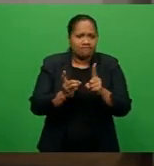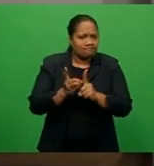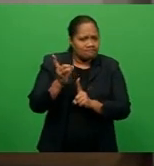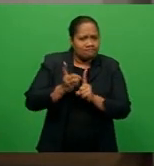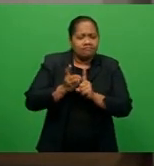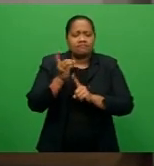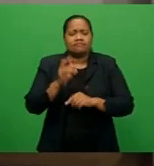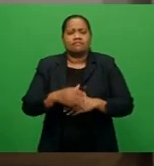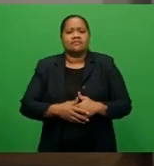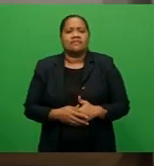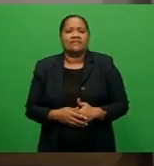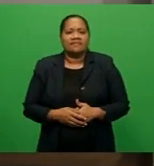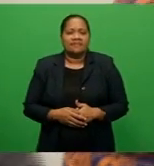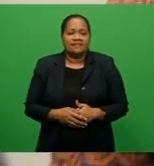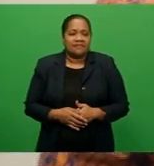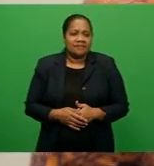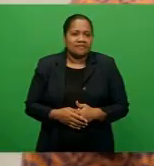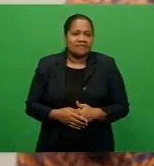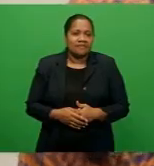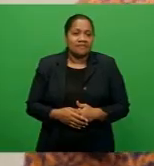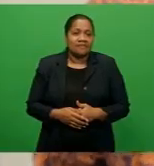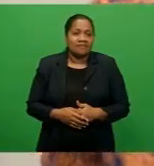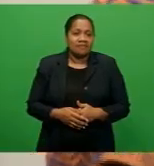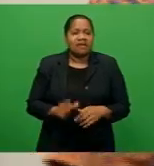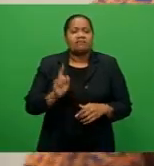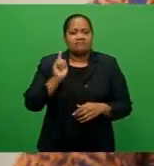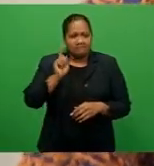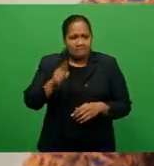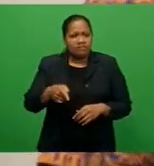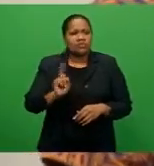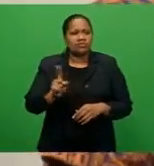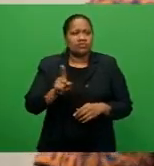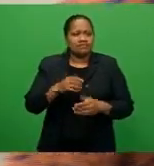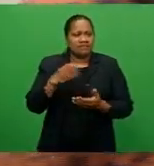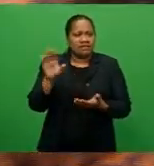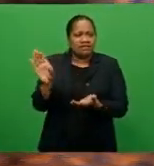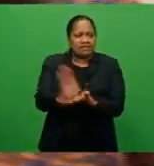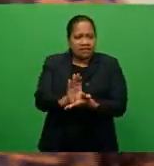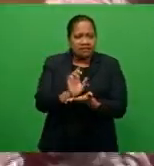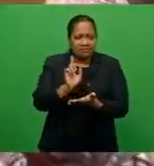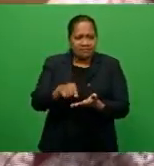create prosperity for ourselves. That's what the seed funding grant